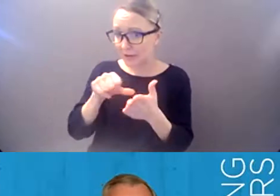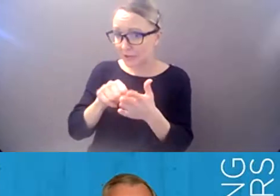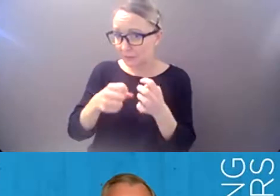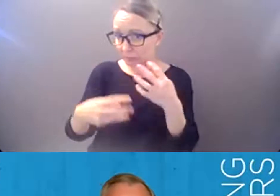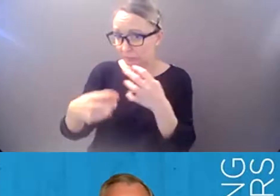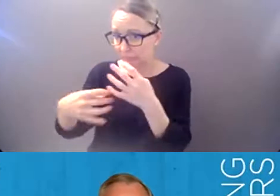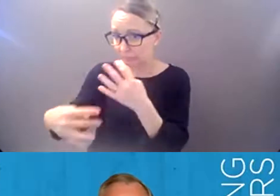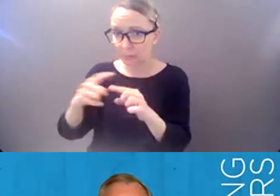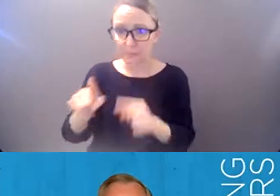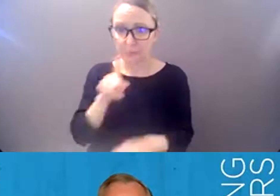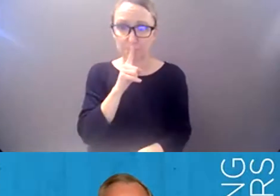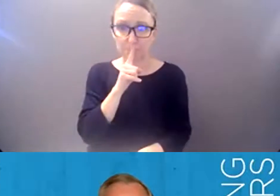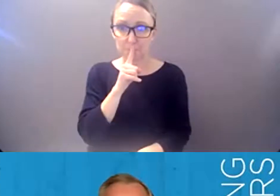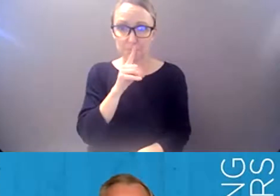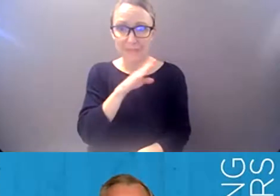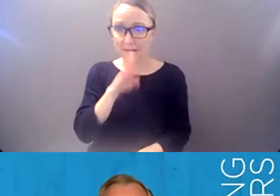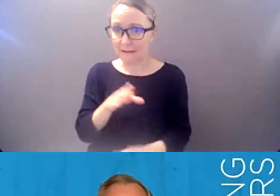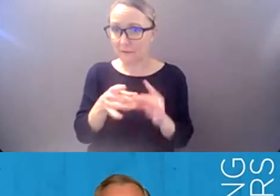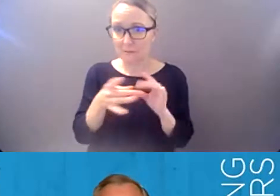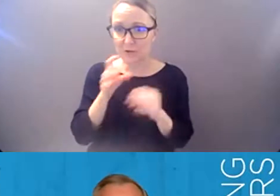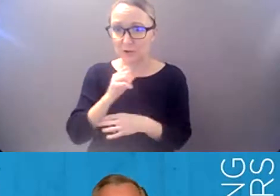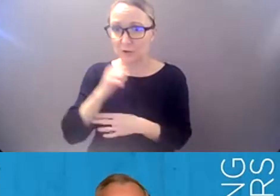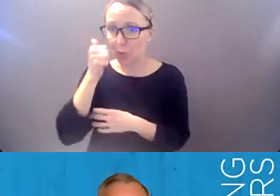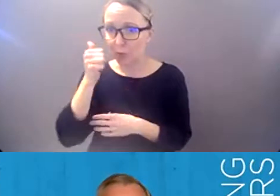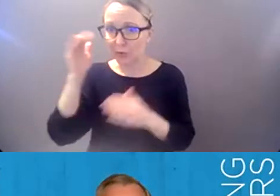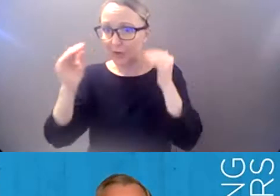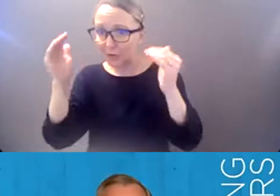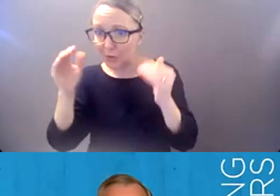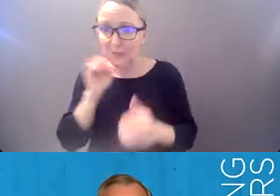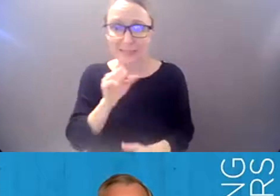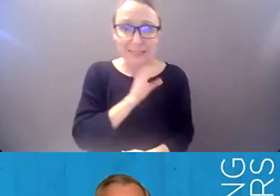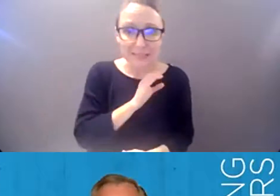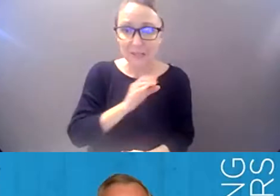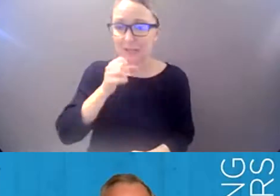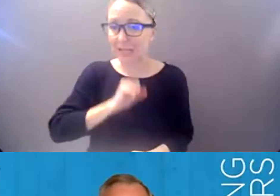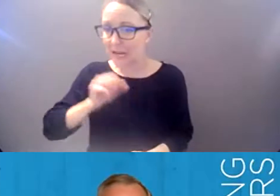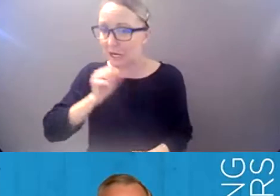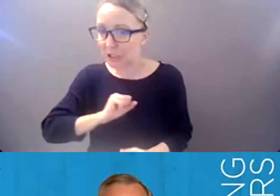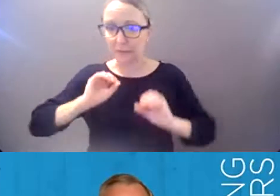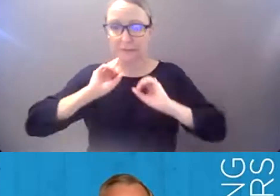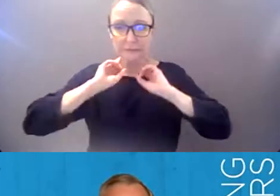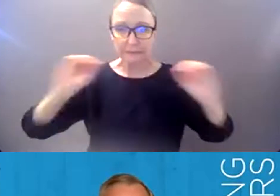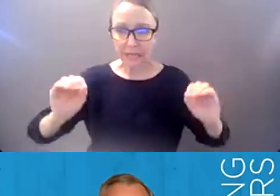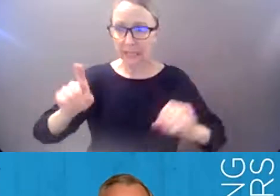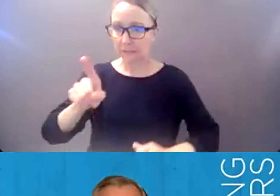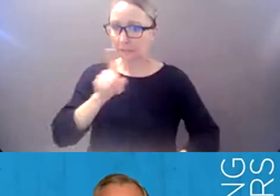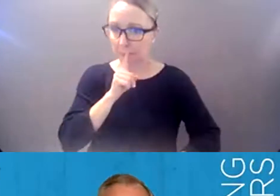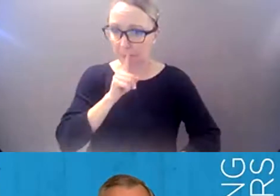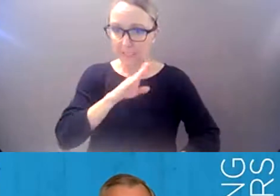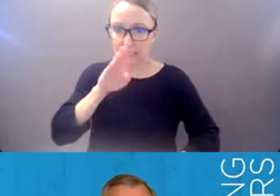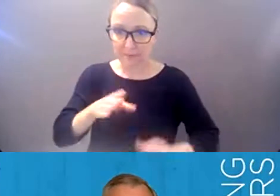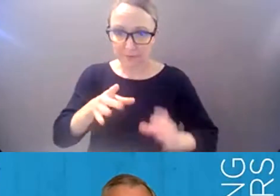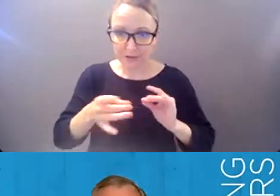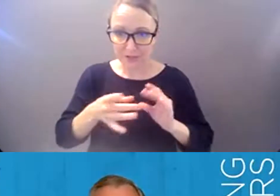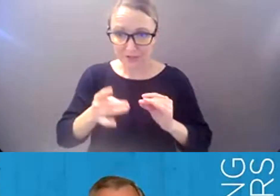of older adults, seniors, aging, anything like that, anywhere in the document, despite the